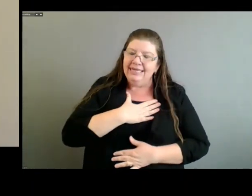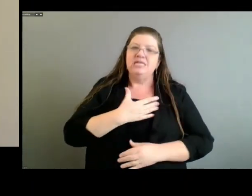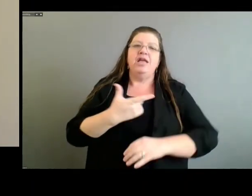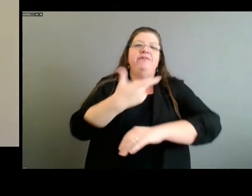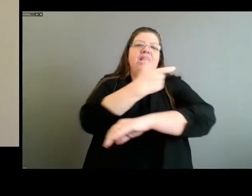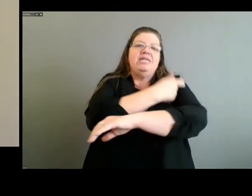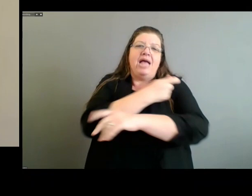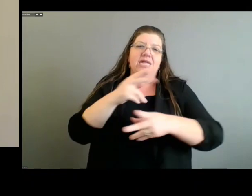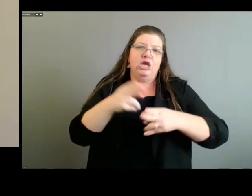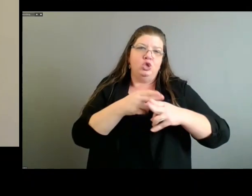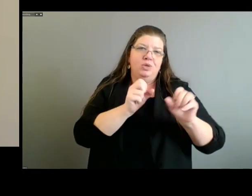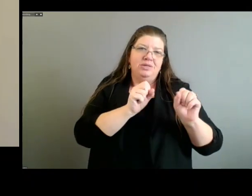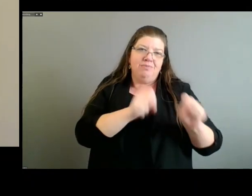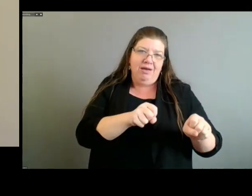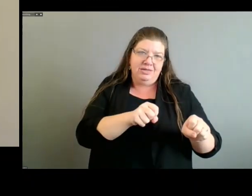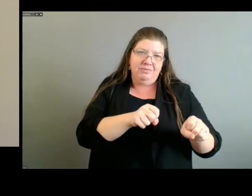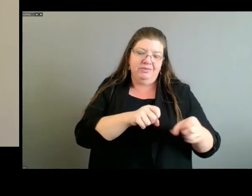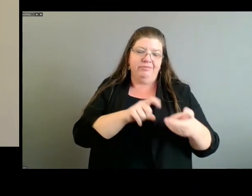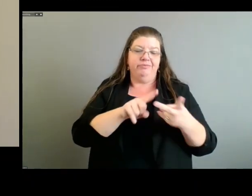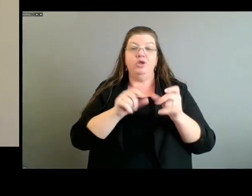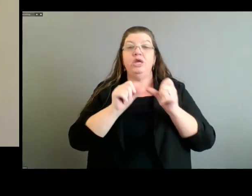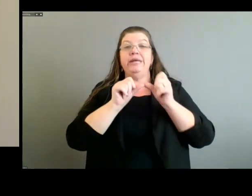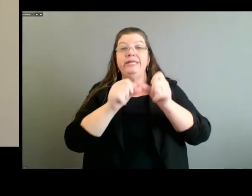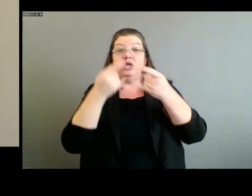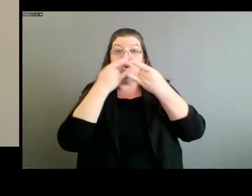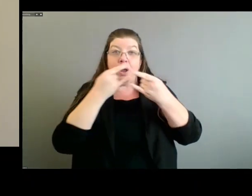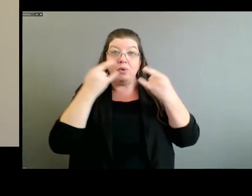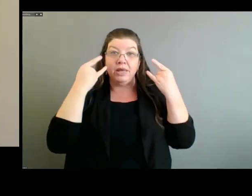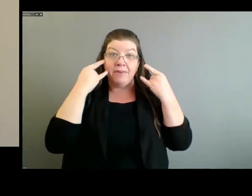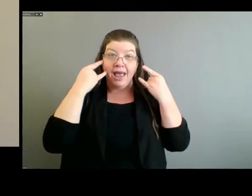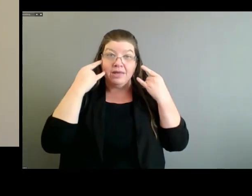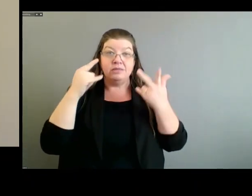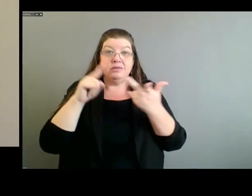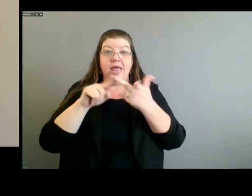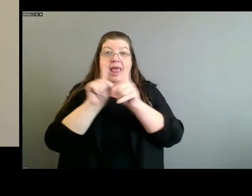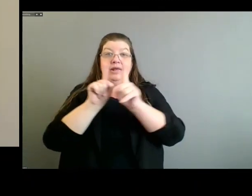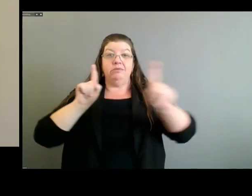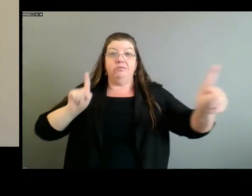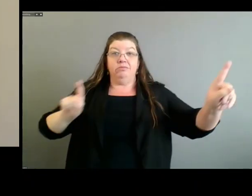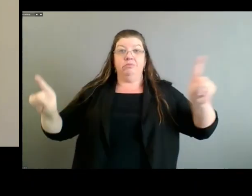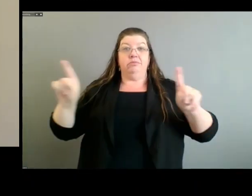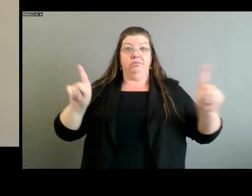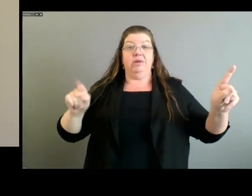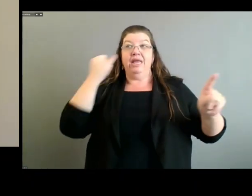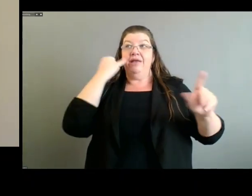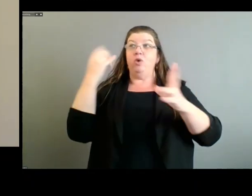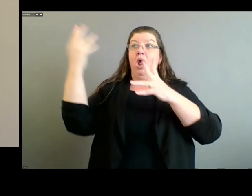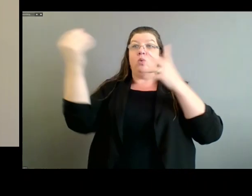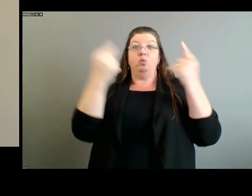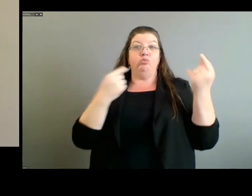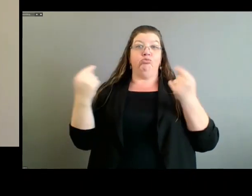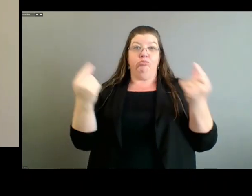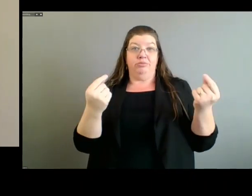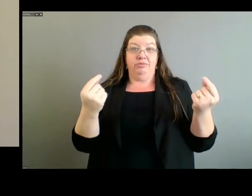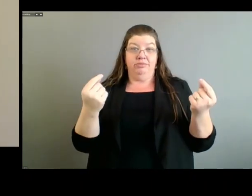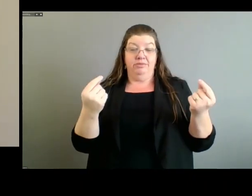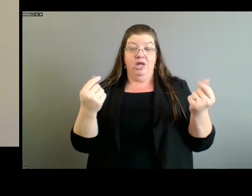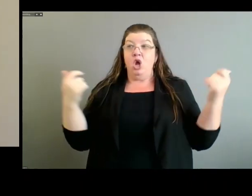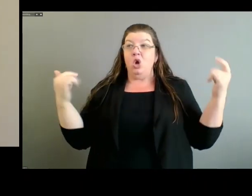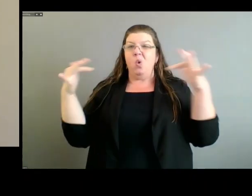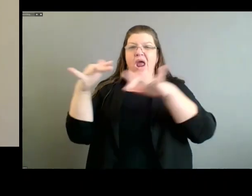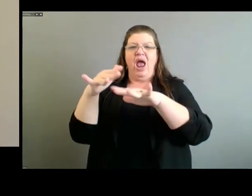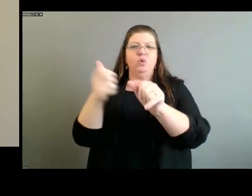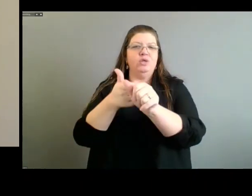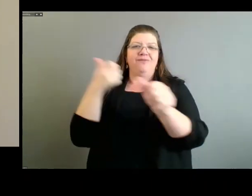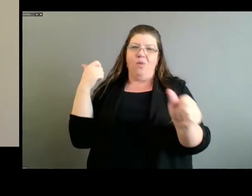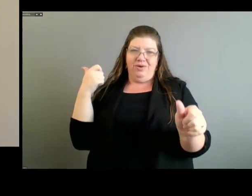possible. Keep wearing your mask and do distance socially when out and about. Avoid crowds and